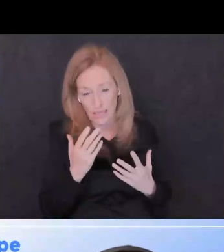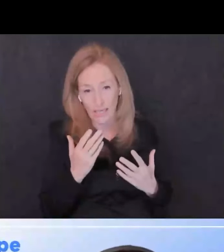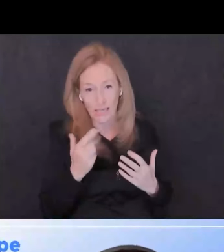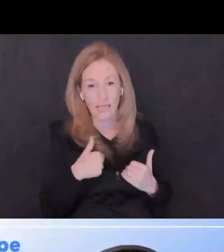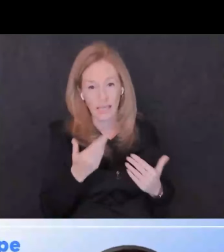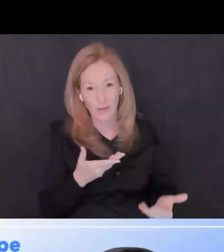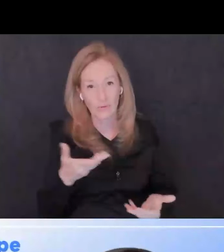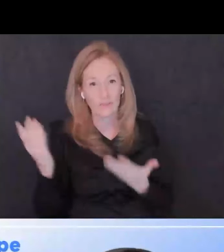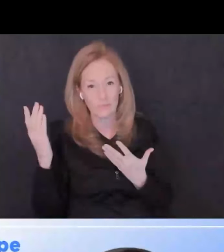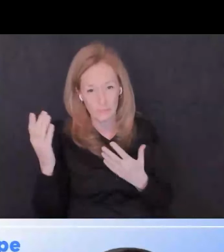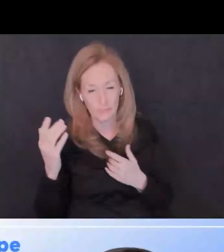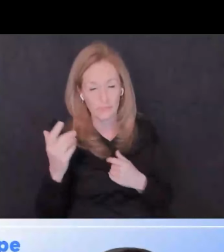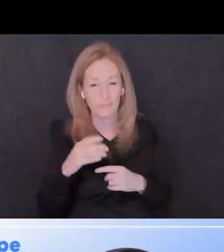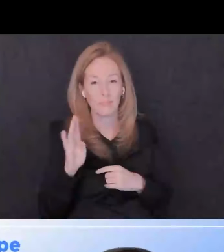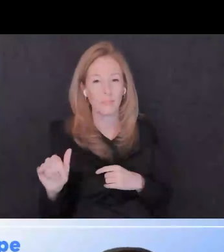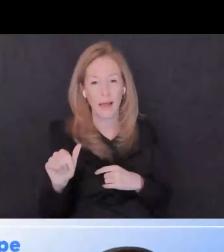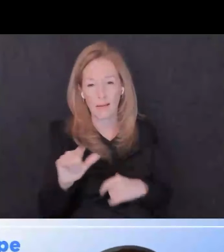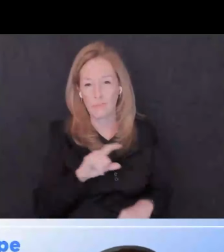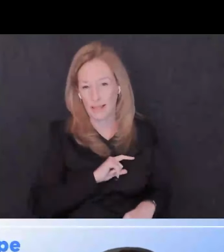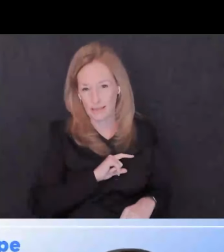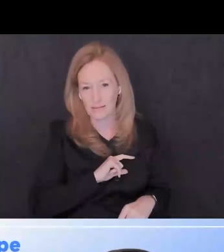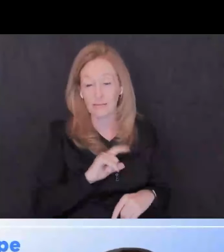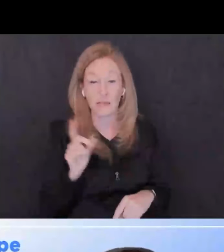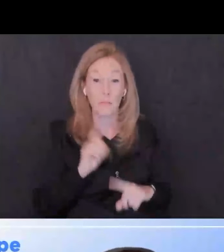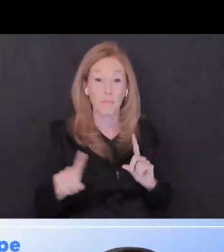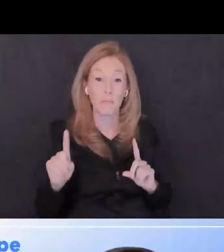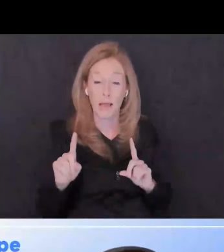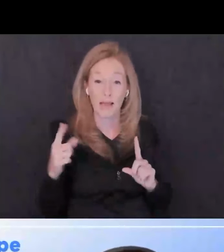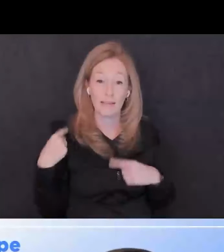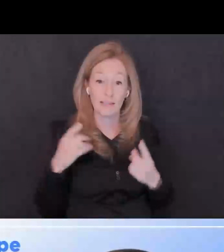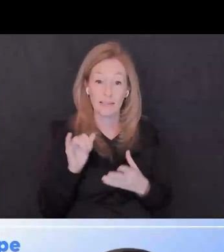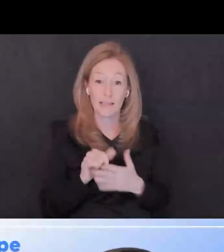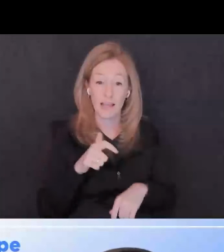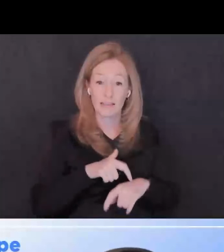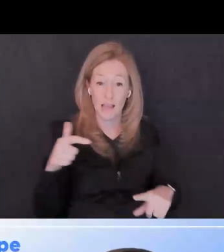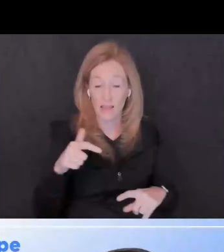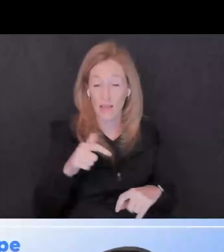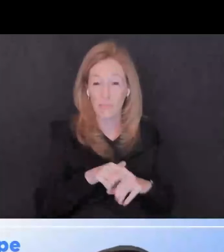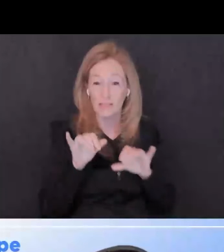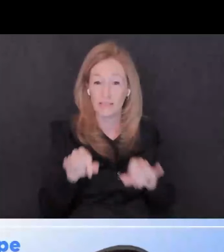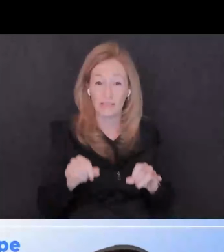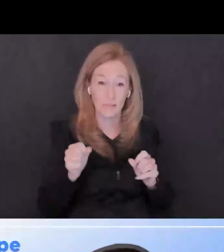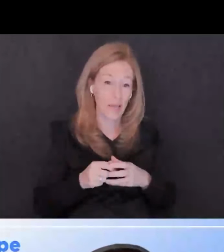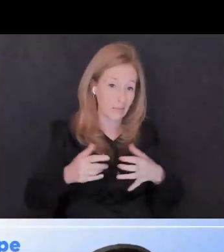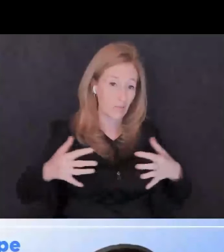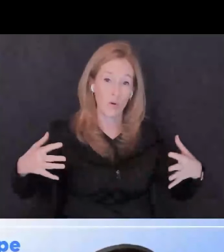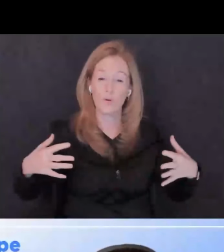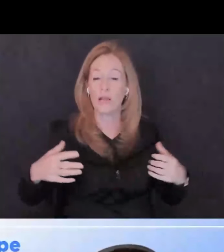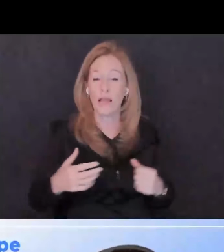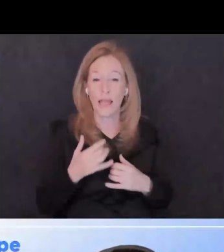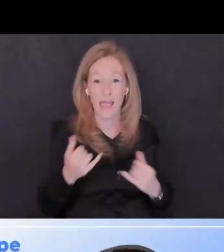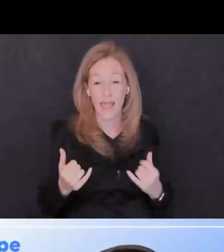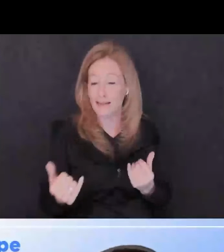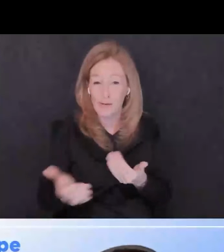in a police car. But since that time, we have built out our system. And no matter what, you get